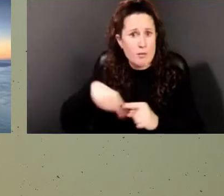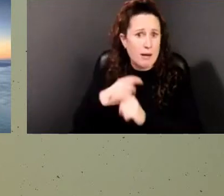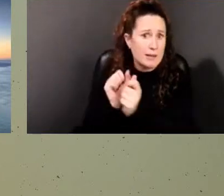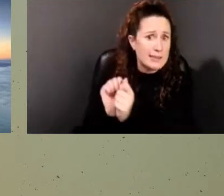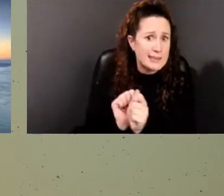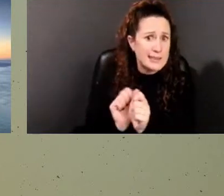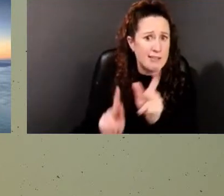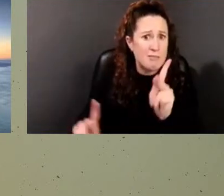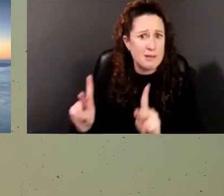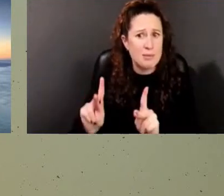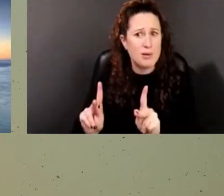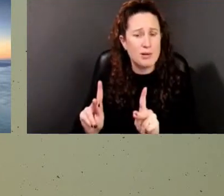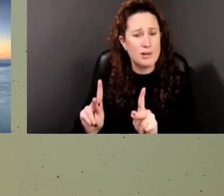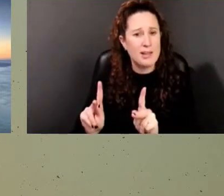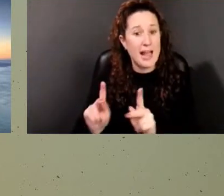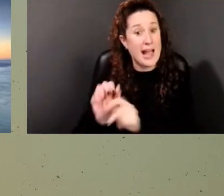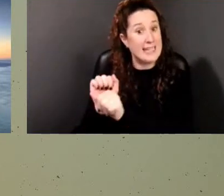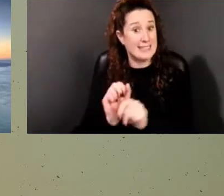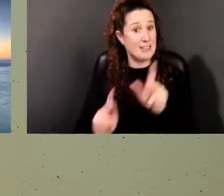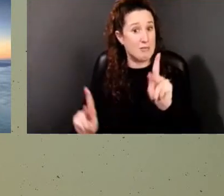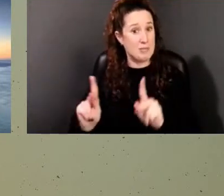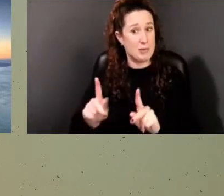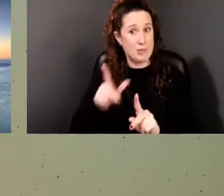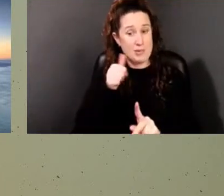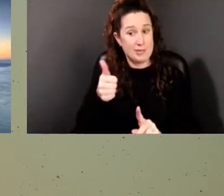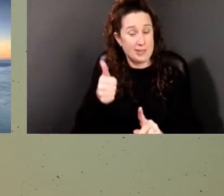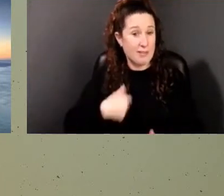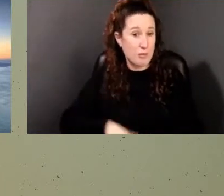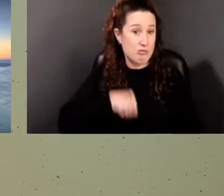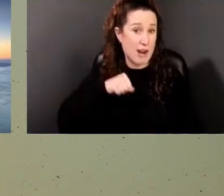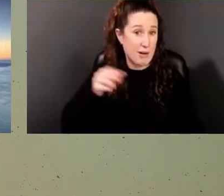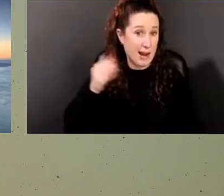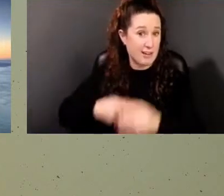proud heritage, which going back to Dr. Fletcher's point.